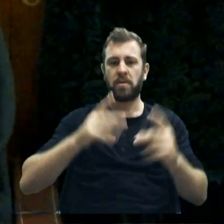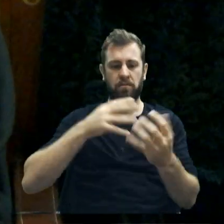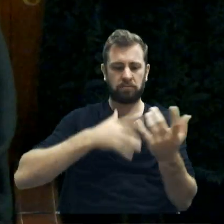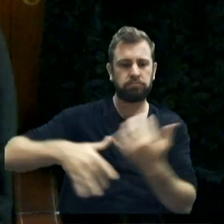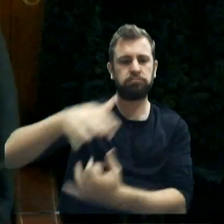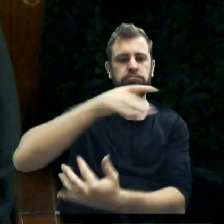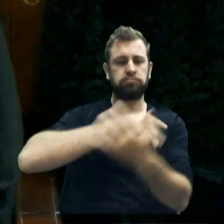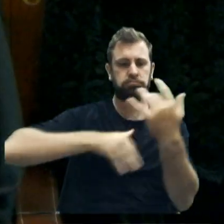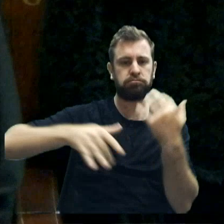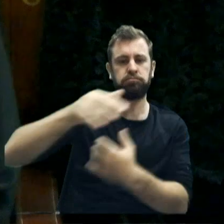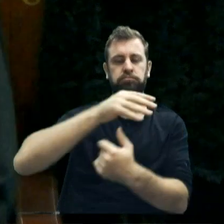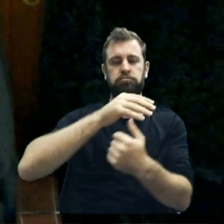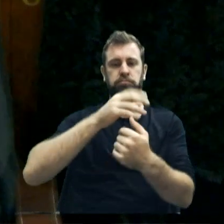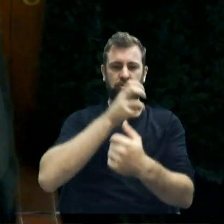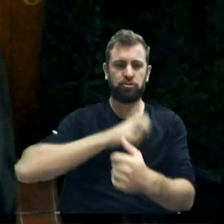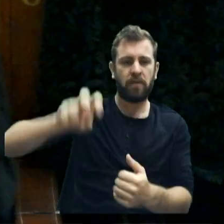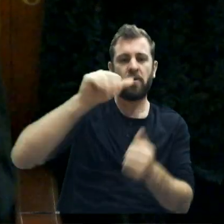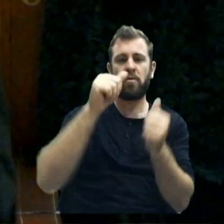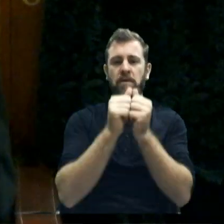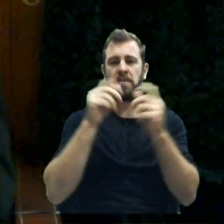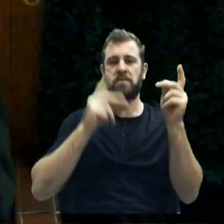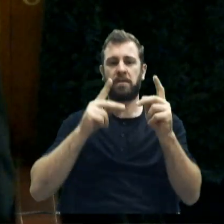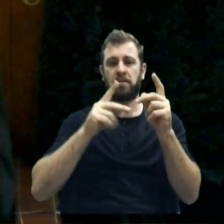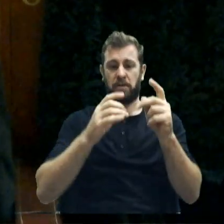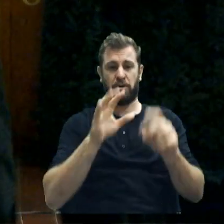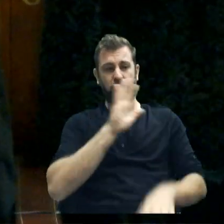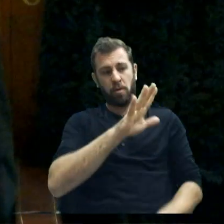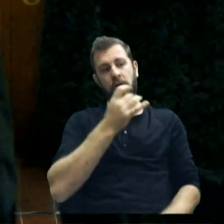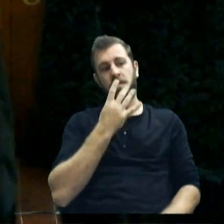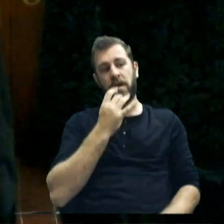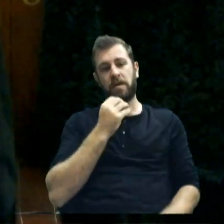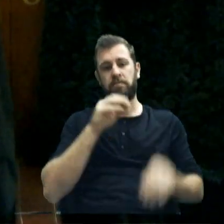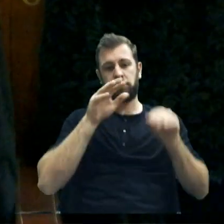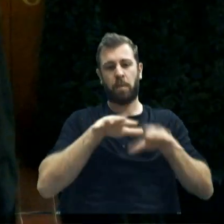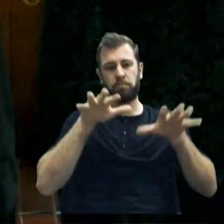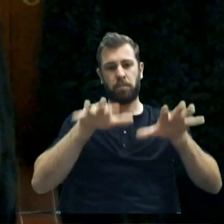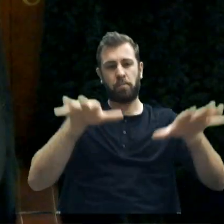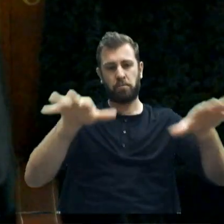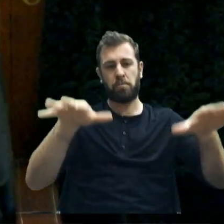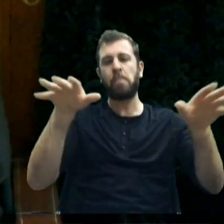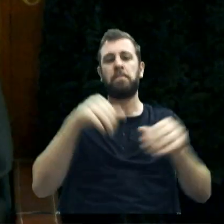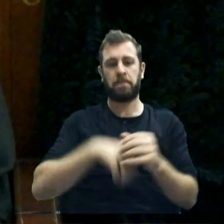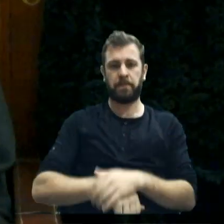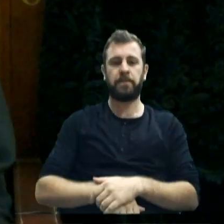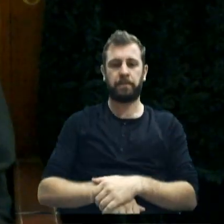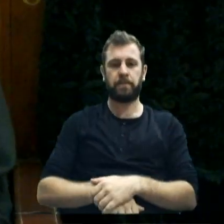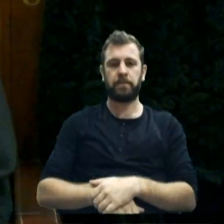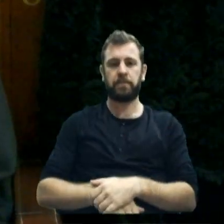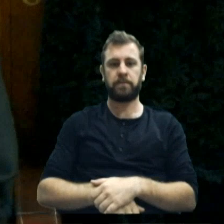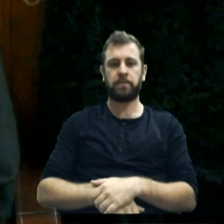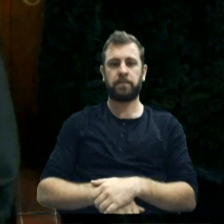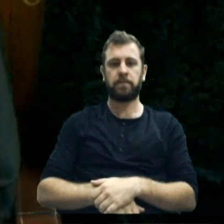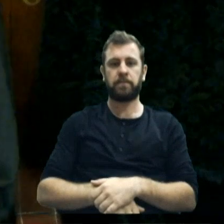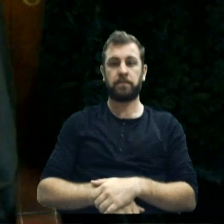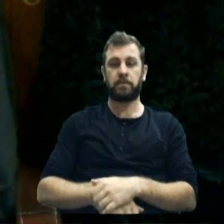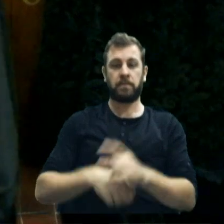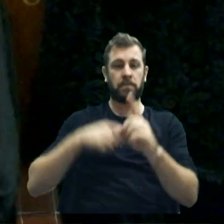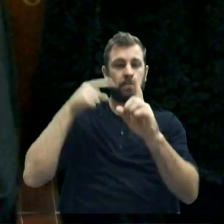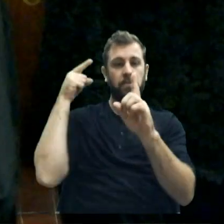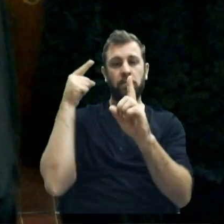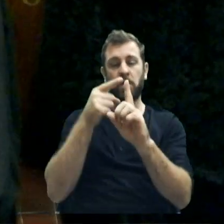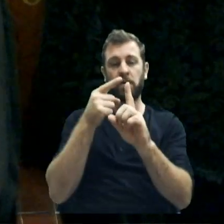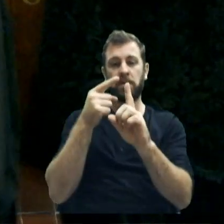the people, shining your light for the people. And all this points to the fact that we have to revive